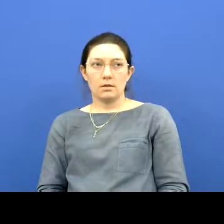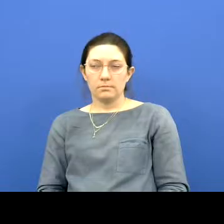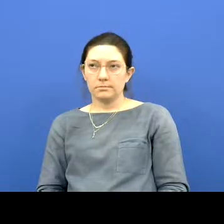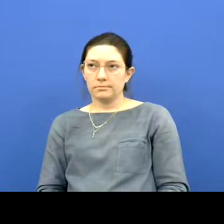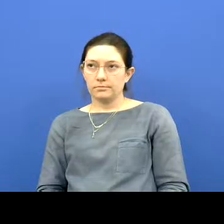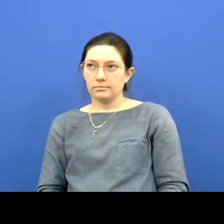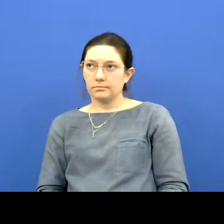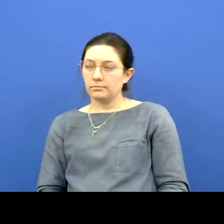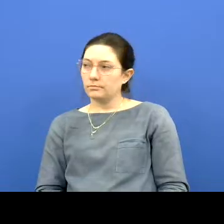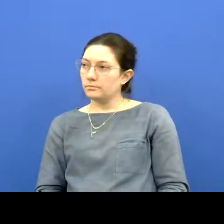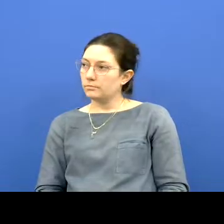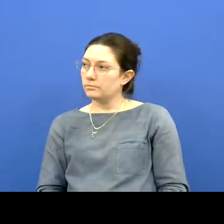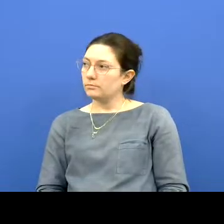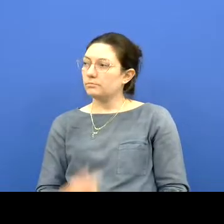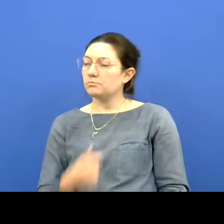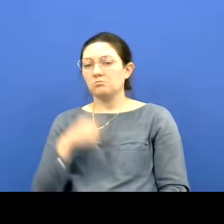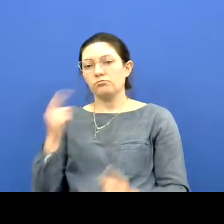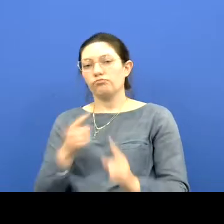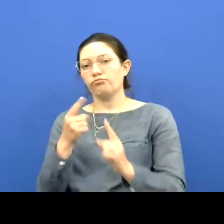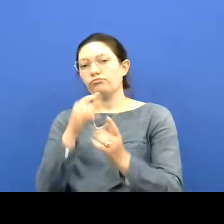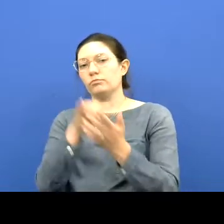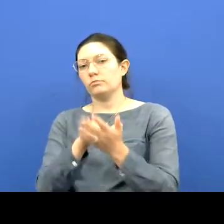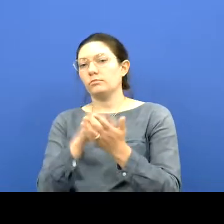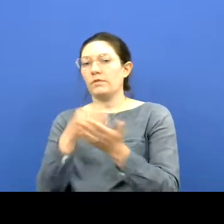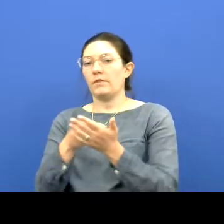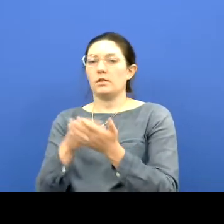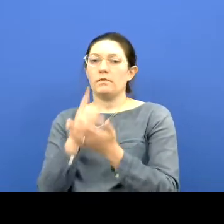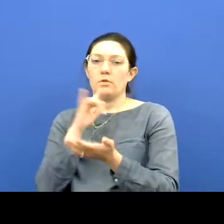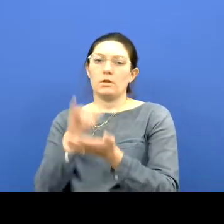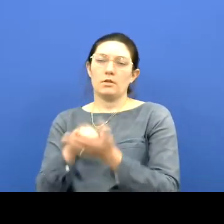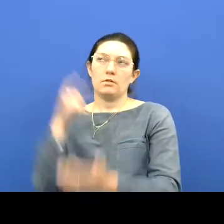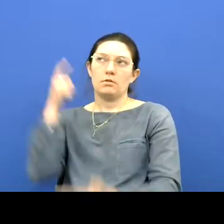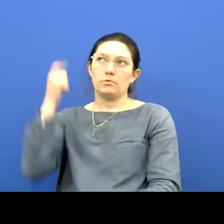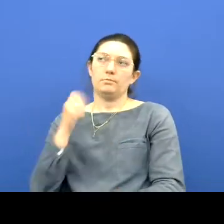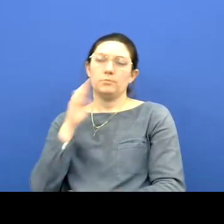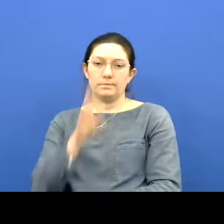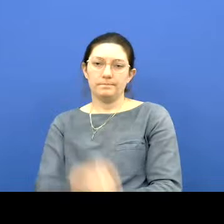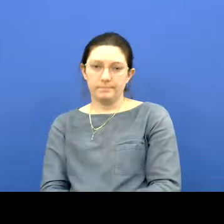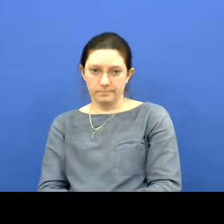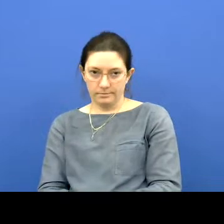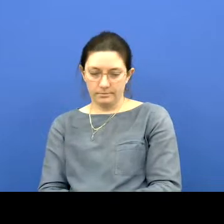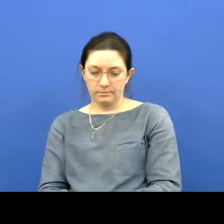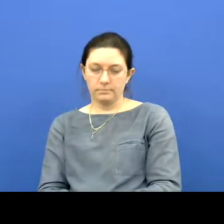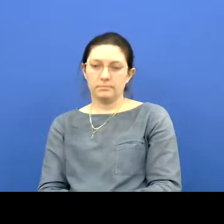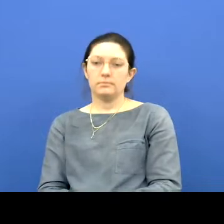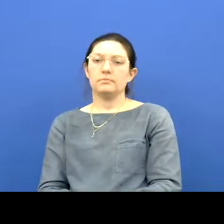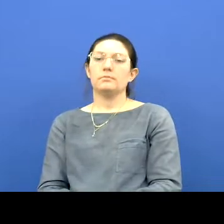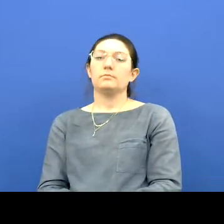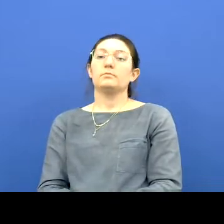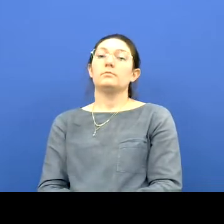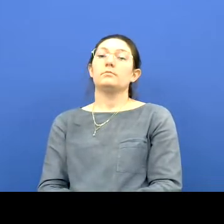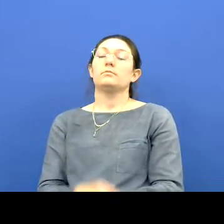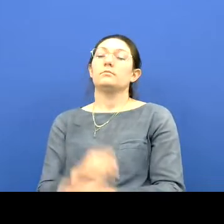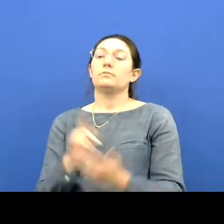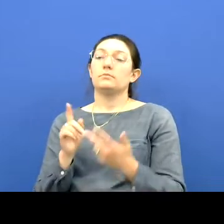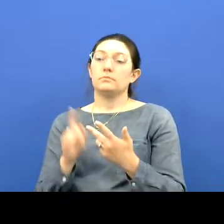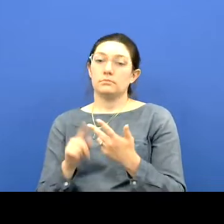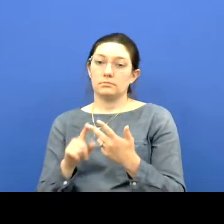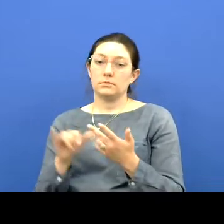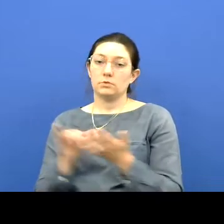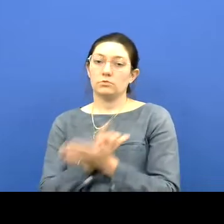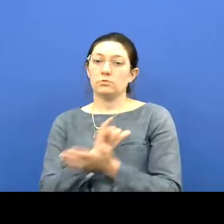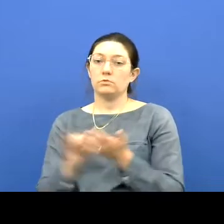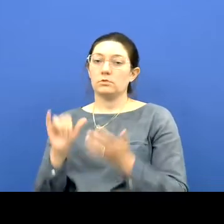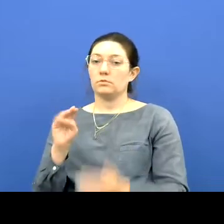I'm pursuing the funding for that. As I mentioned earlier, we're pursuing New York Main